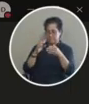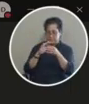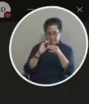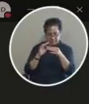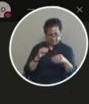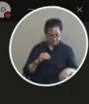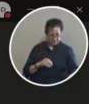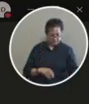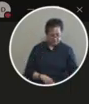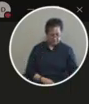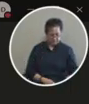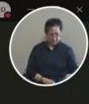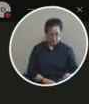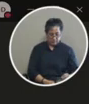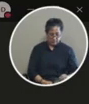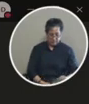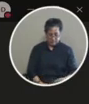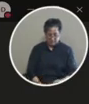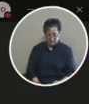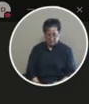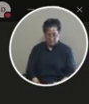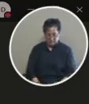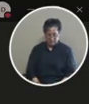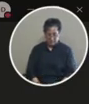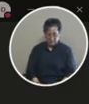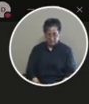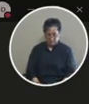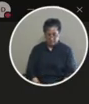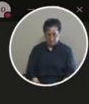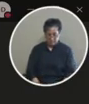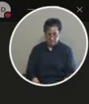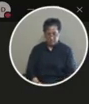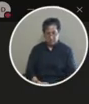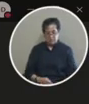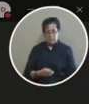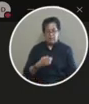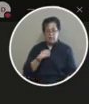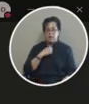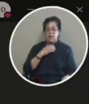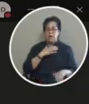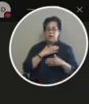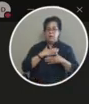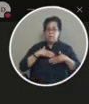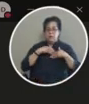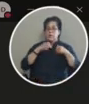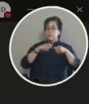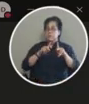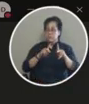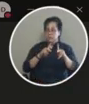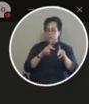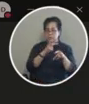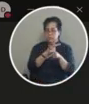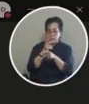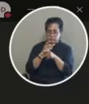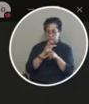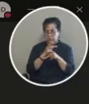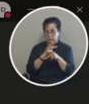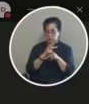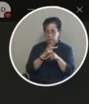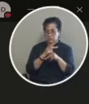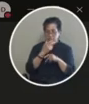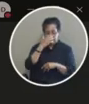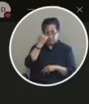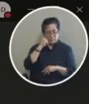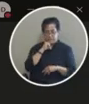Okay, thank you, Laura, Mayor, and members of council. I appreciate this opportunity to address you, and you'll forgive me for not wearing your